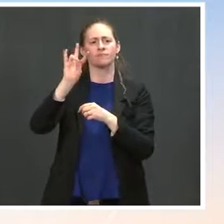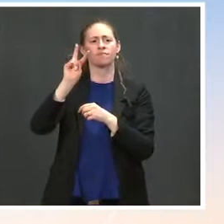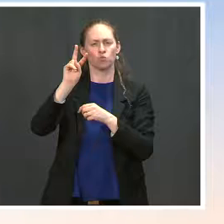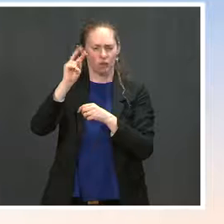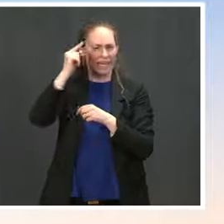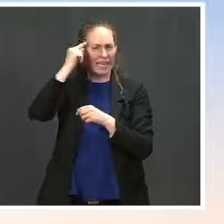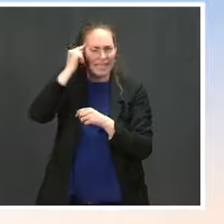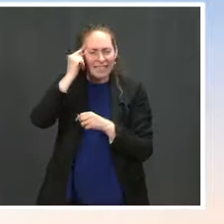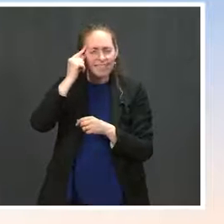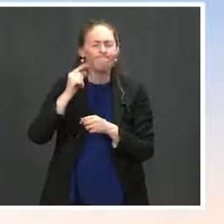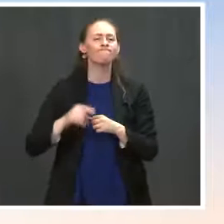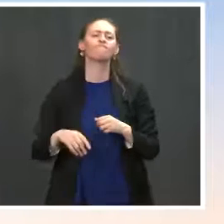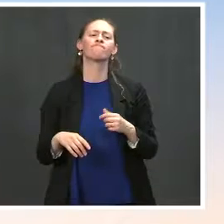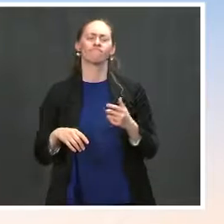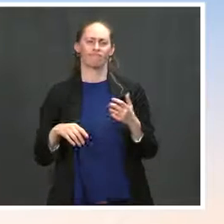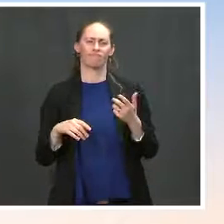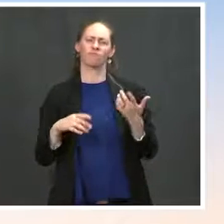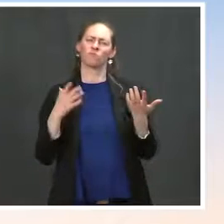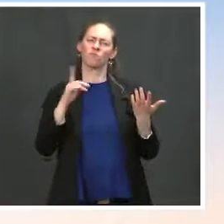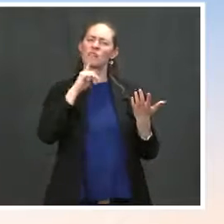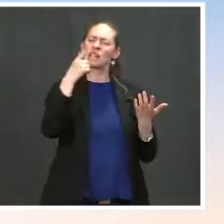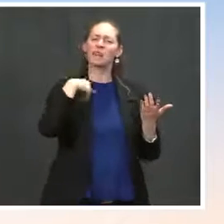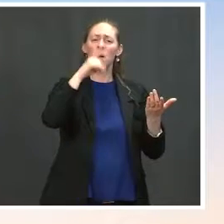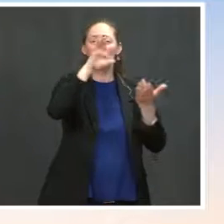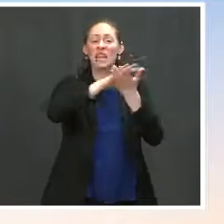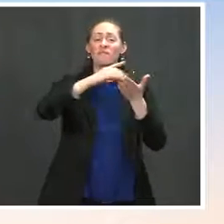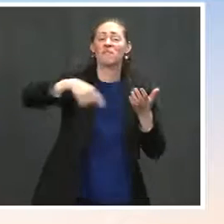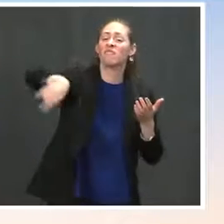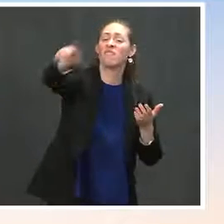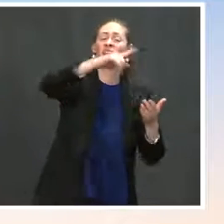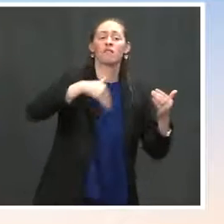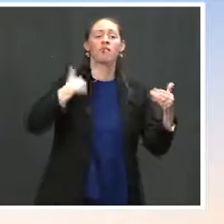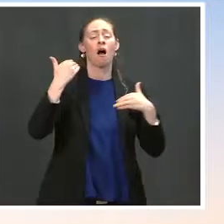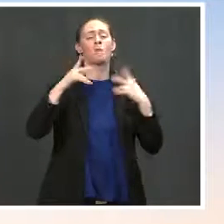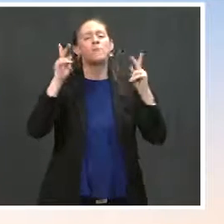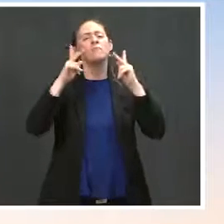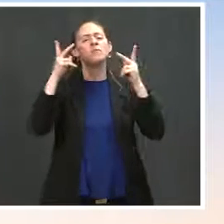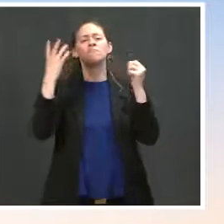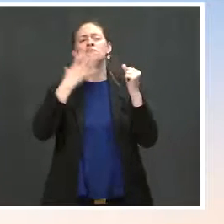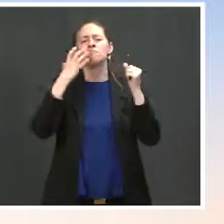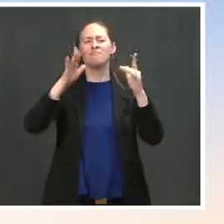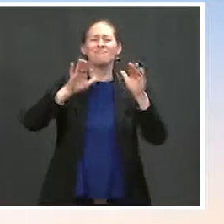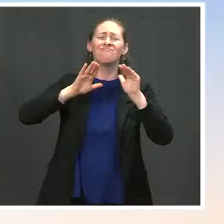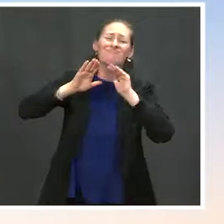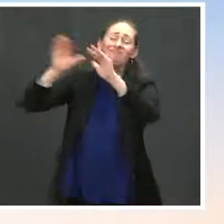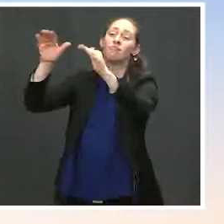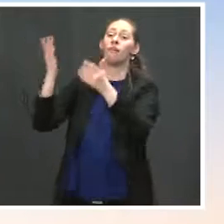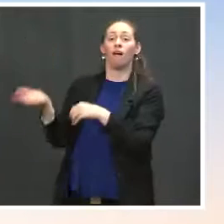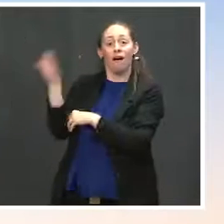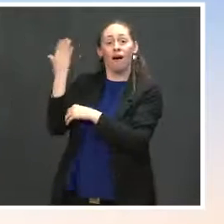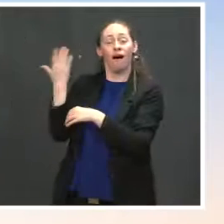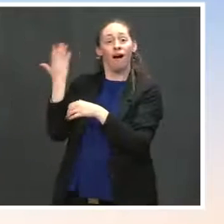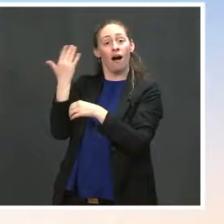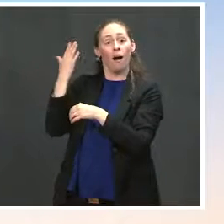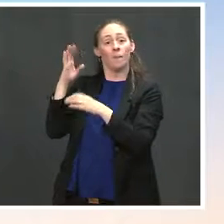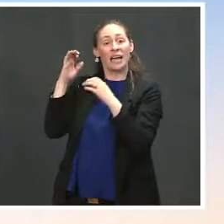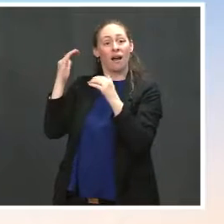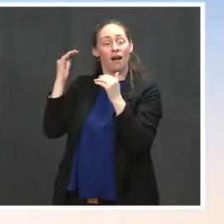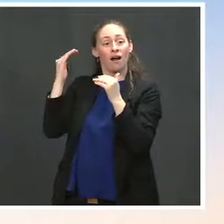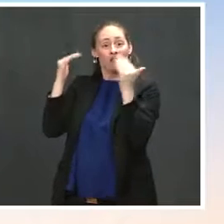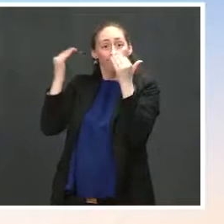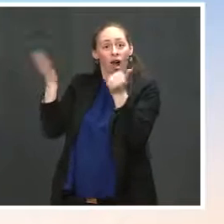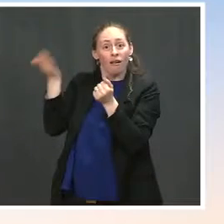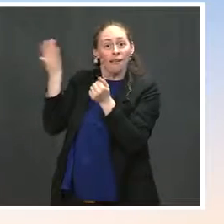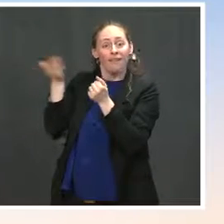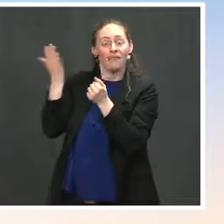I believe in what the young folks are doing out there today. They're trying to get adults to be adults and do what we're supposed to do, which is